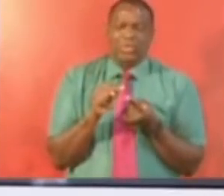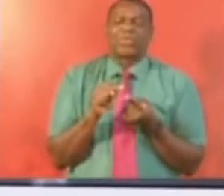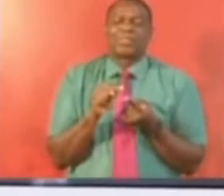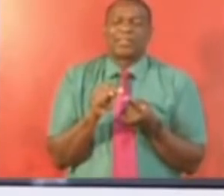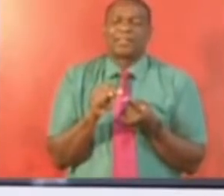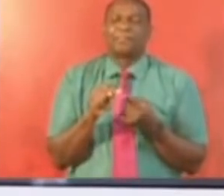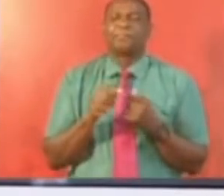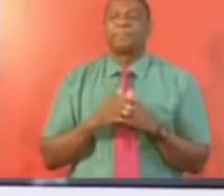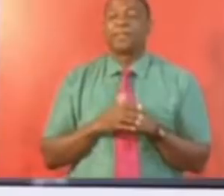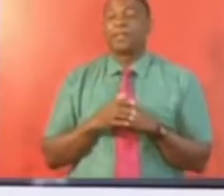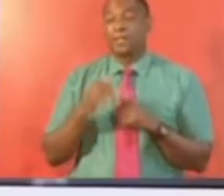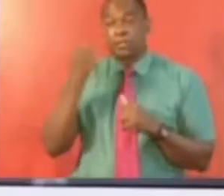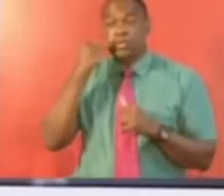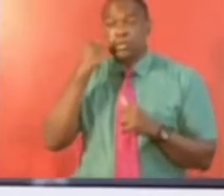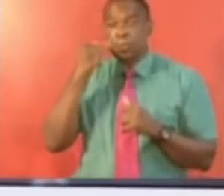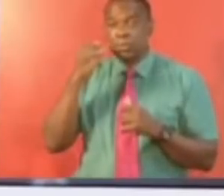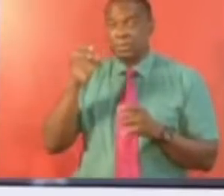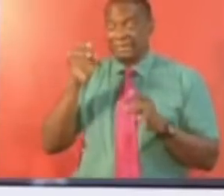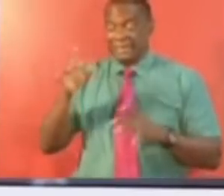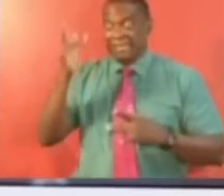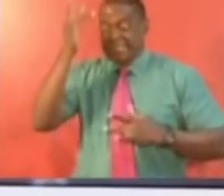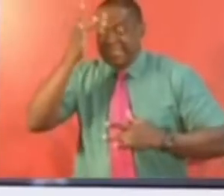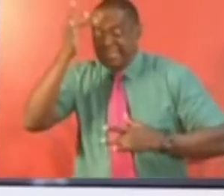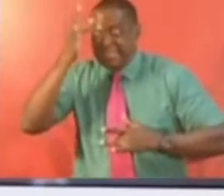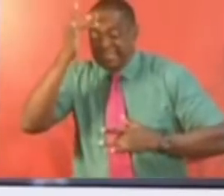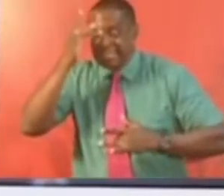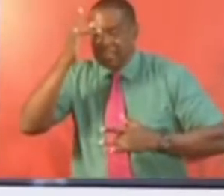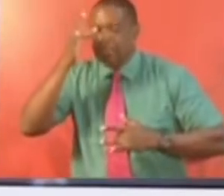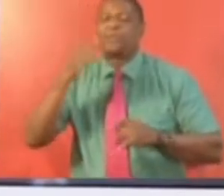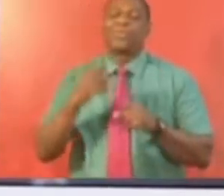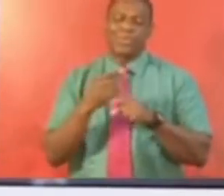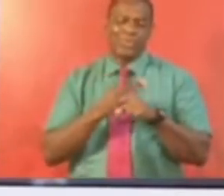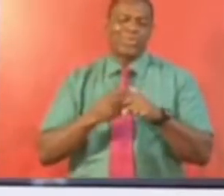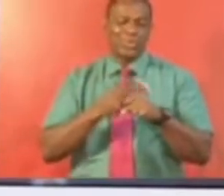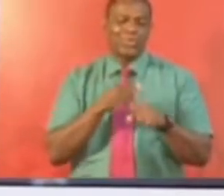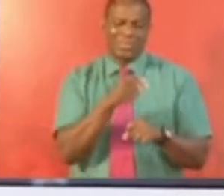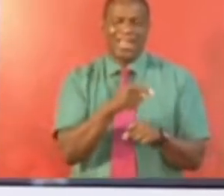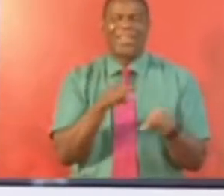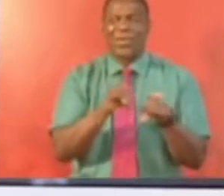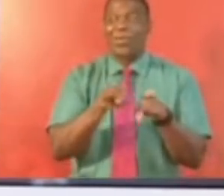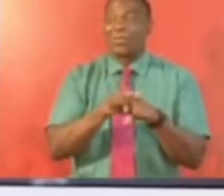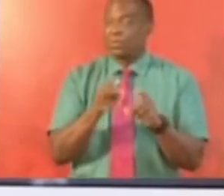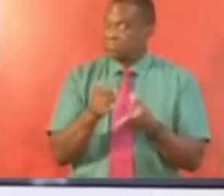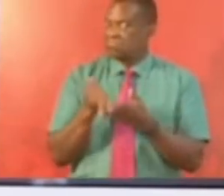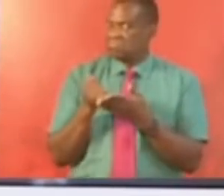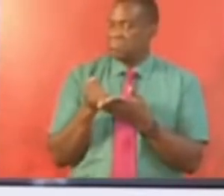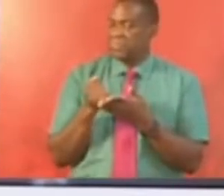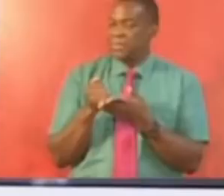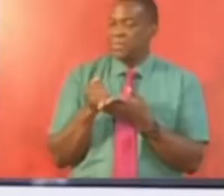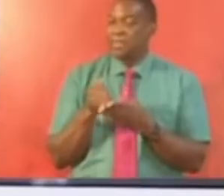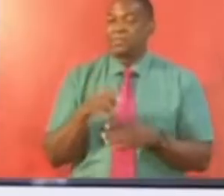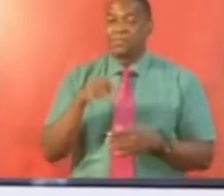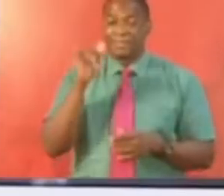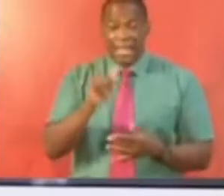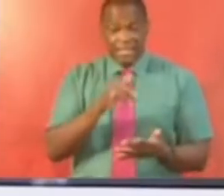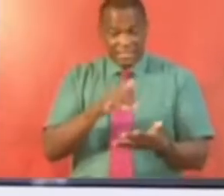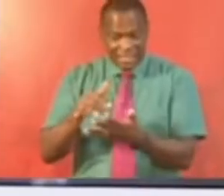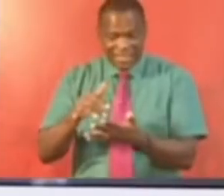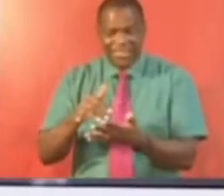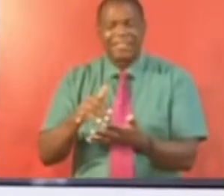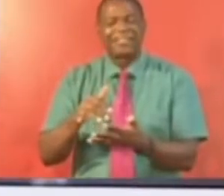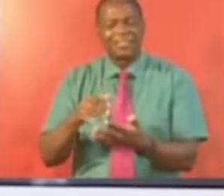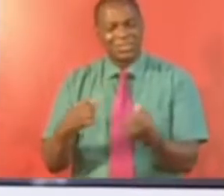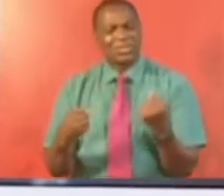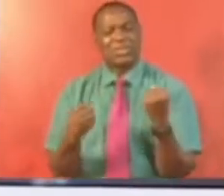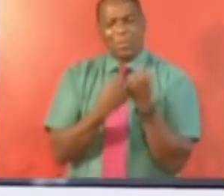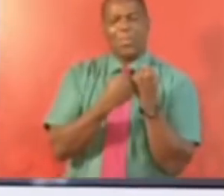so for critically ill patients in Trinidad and Tobago. And this study that has come out on the 2nd gives us the additional push to continue to